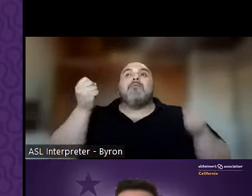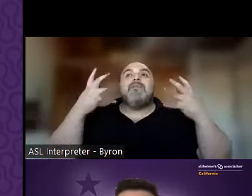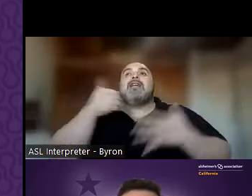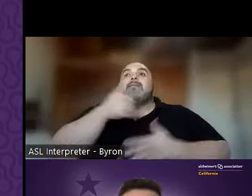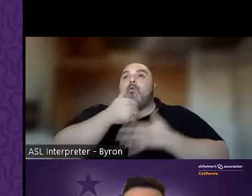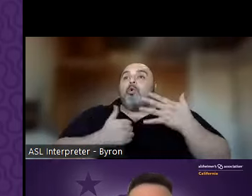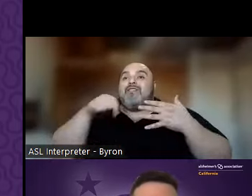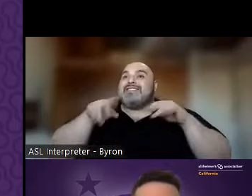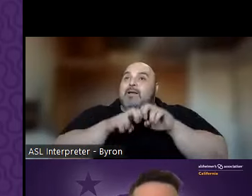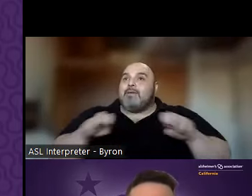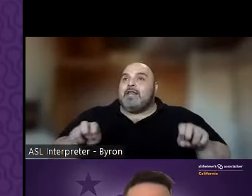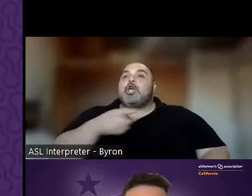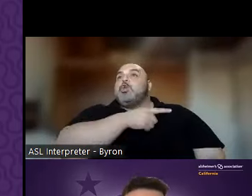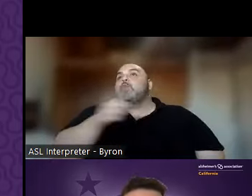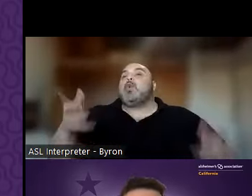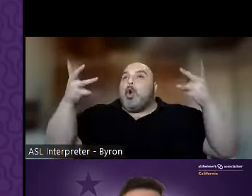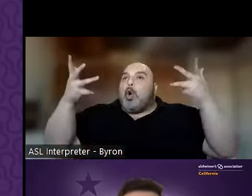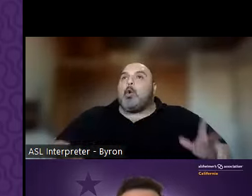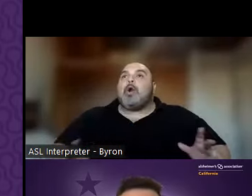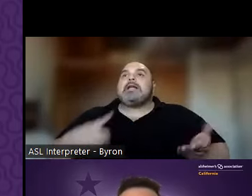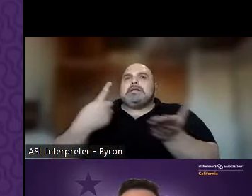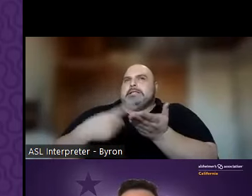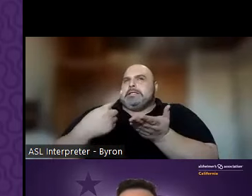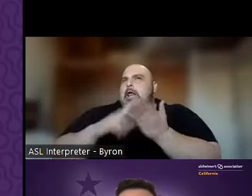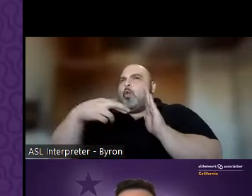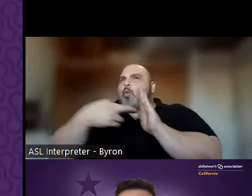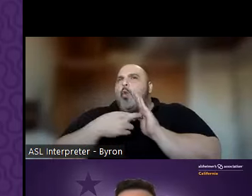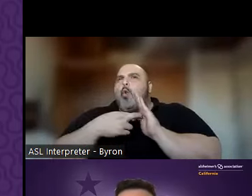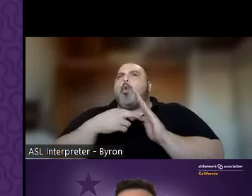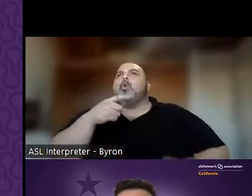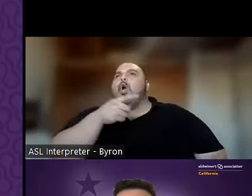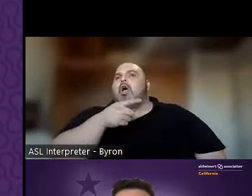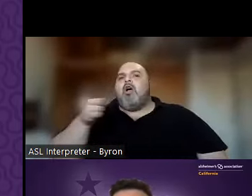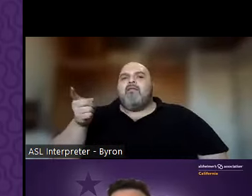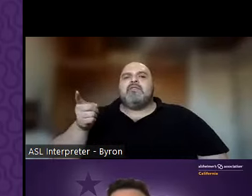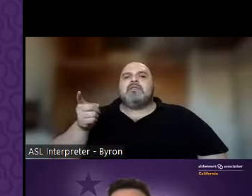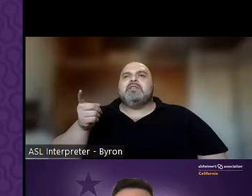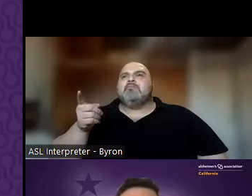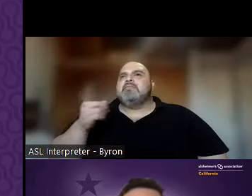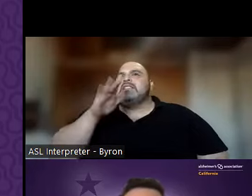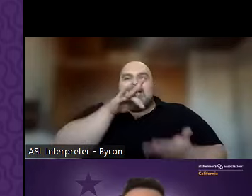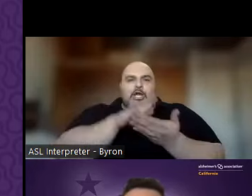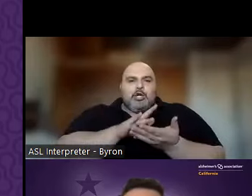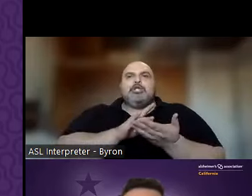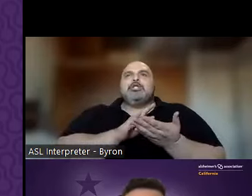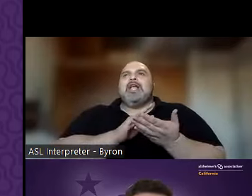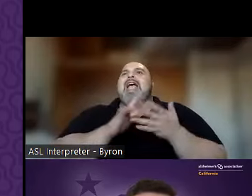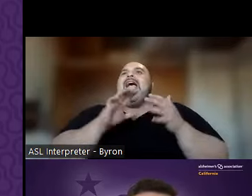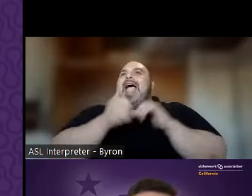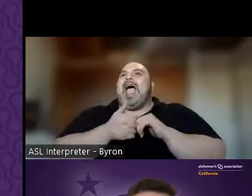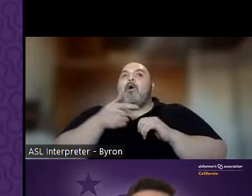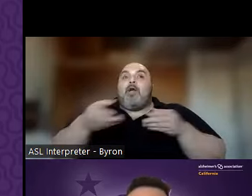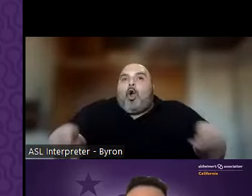this committee. You've already kind of discussed the role of these centers, how they are